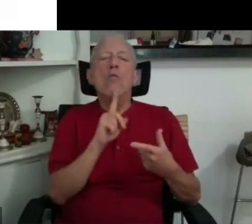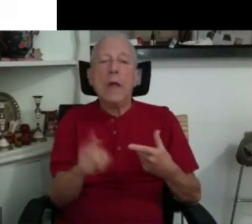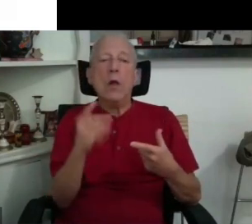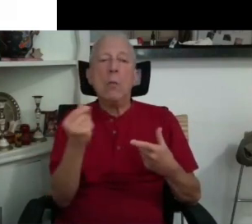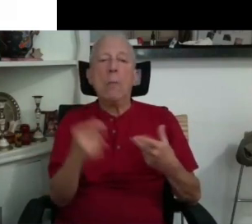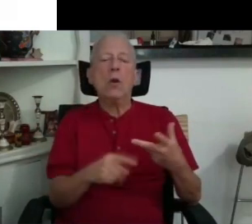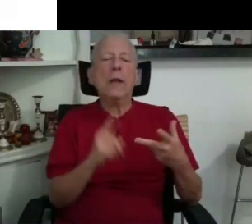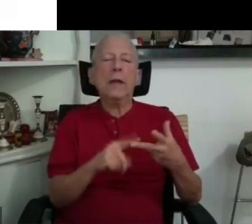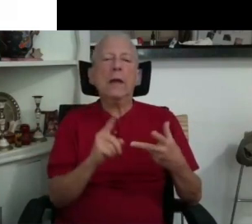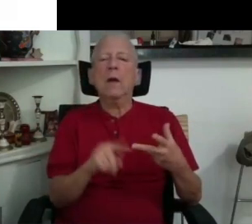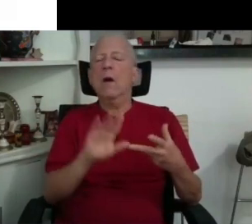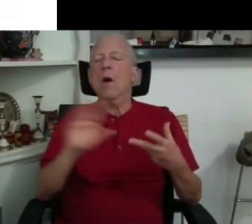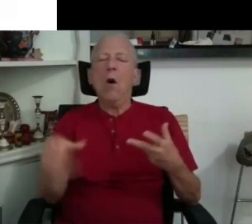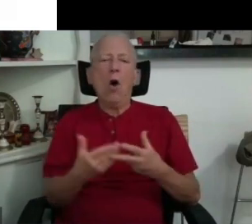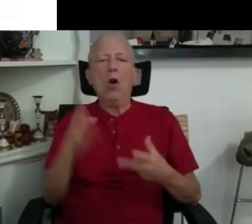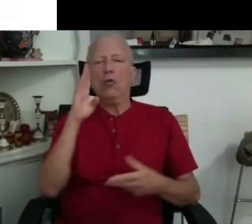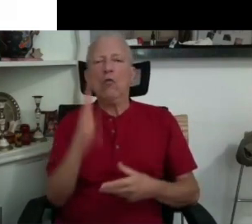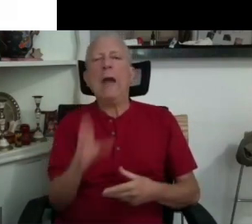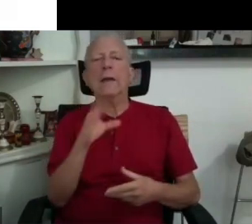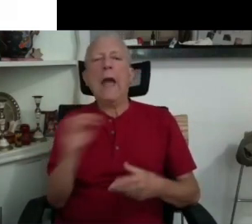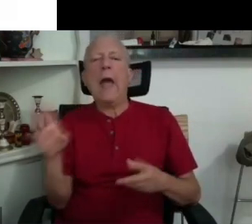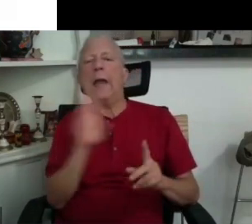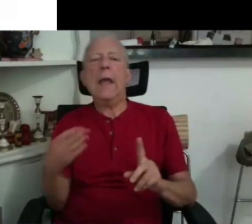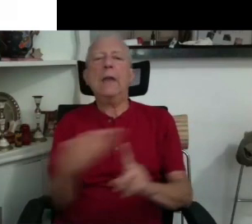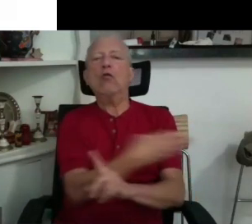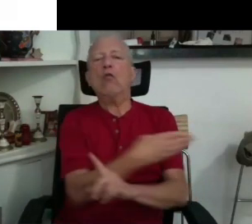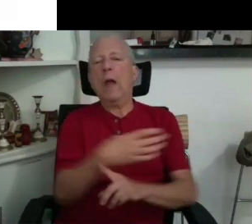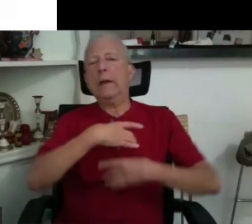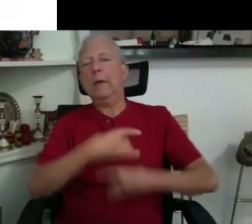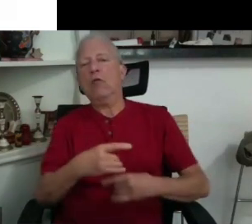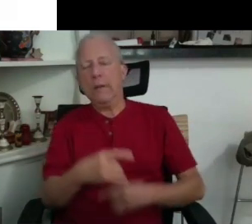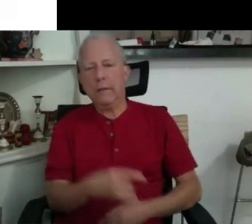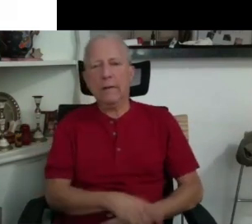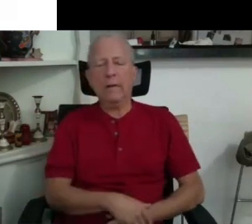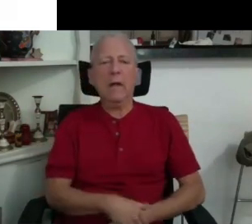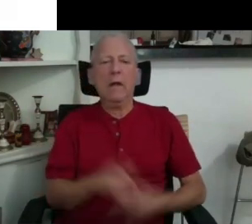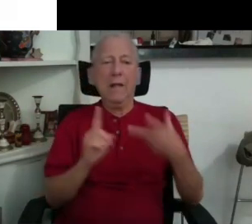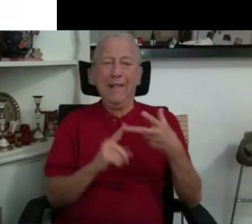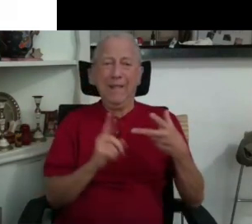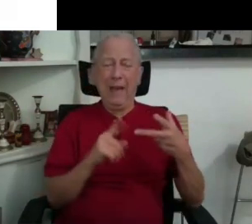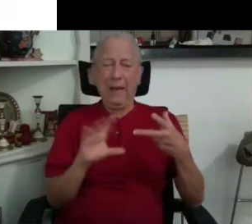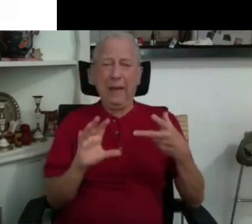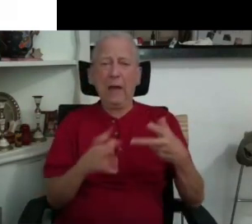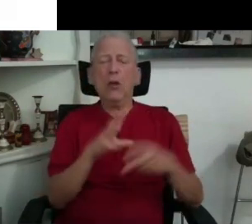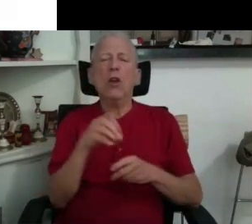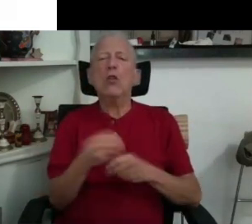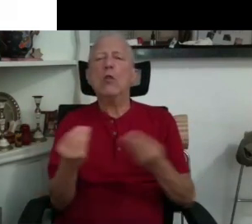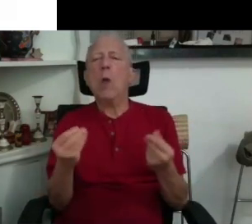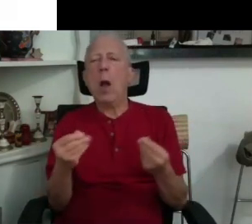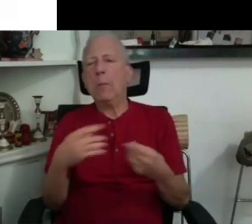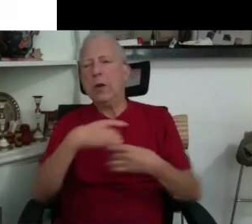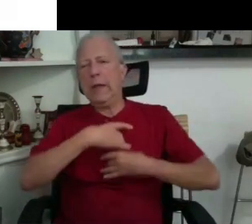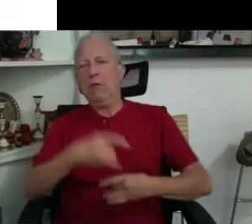include all direct and indirect interests. And that latter category includes property interests that